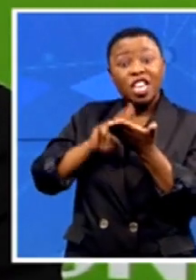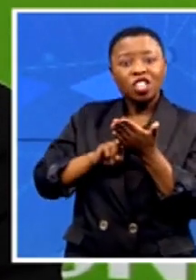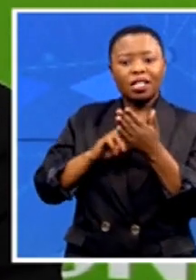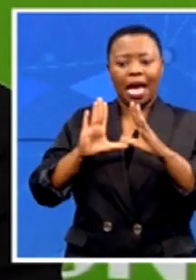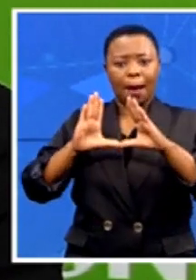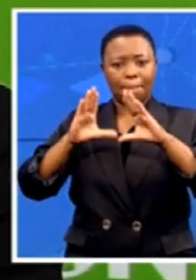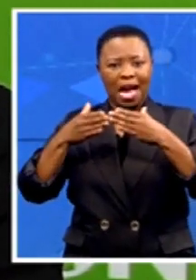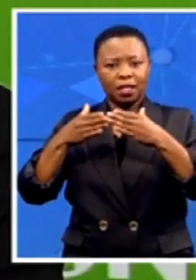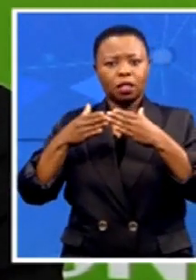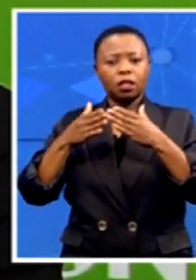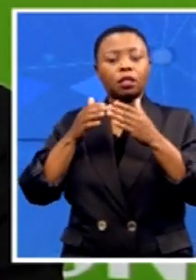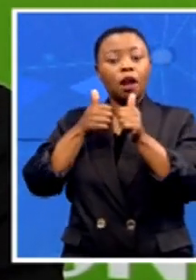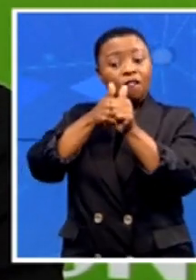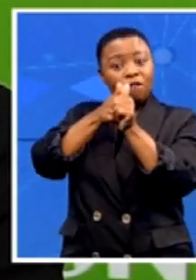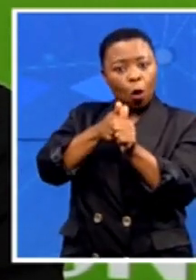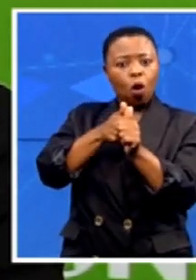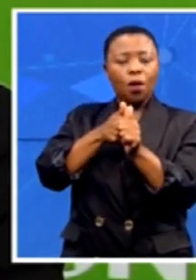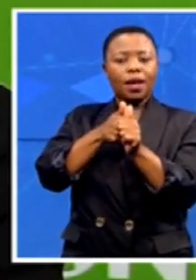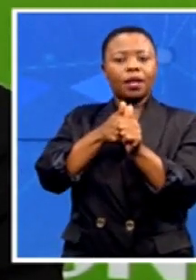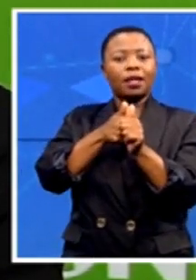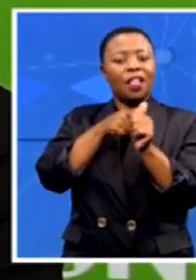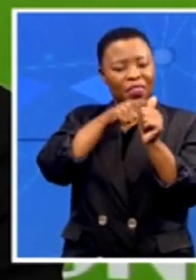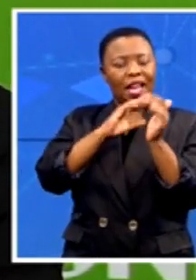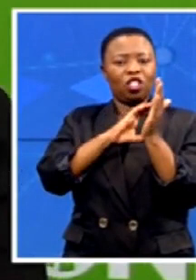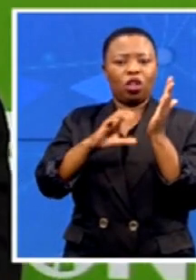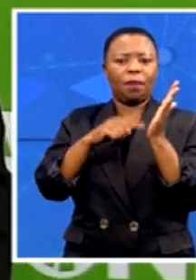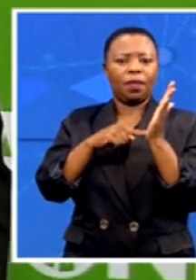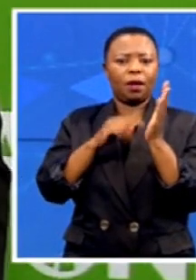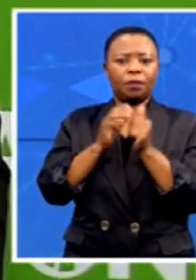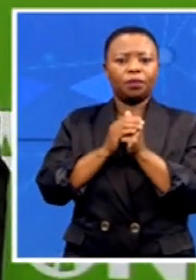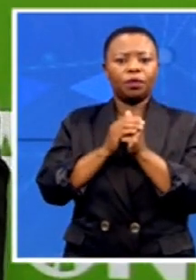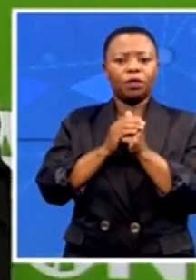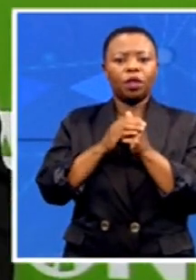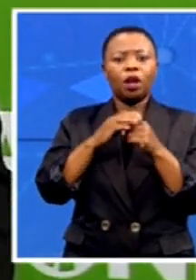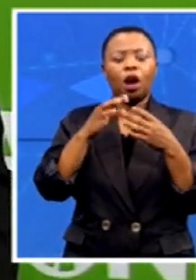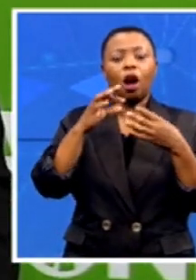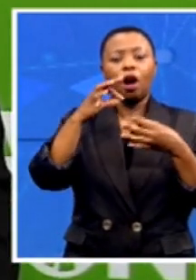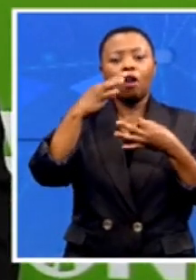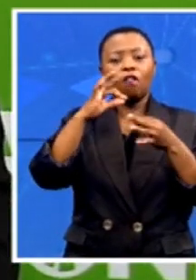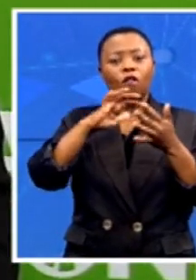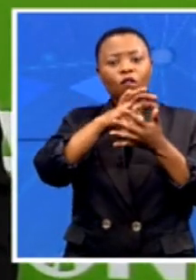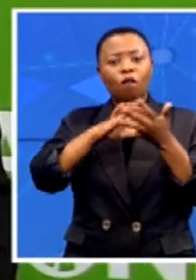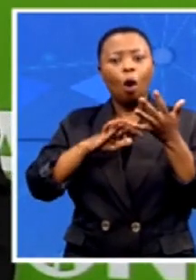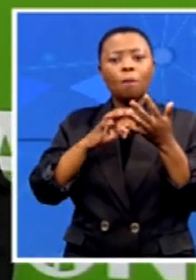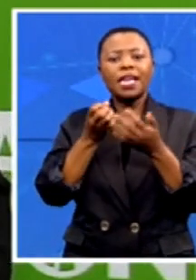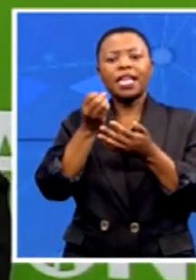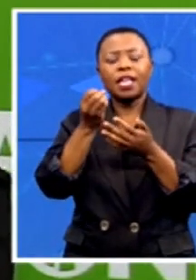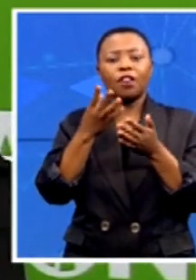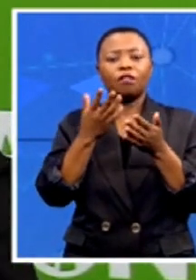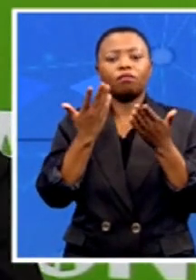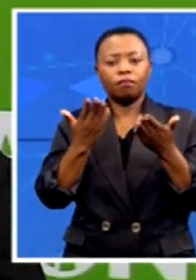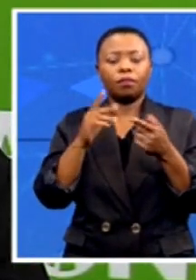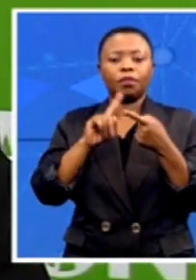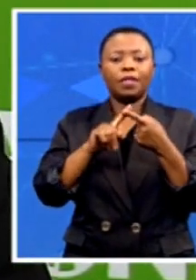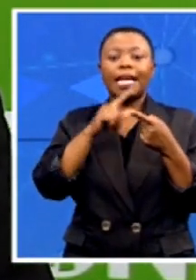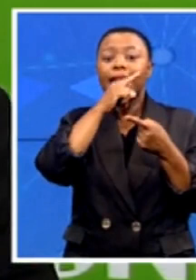chapter. It then asks that the form shall inter alia make provision for the following, which is the name of the party, the distinguishing mark or symbol